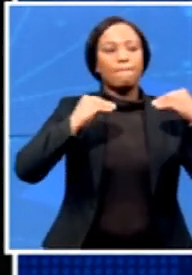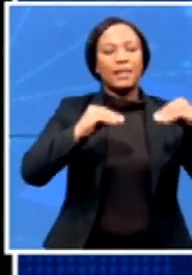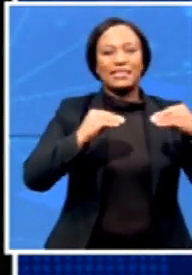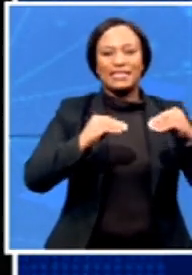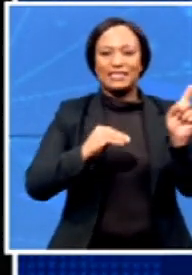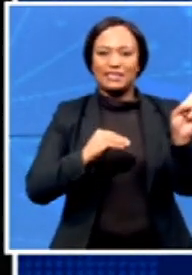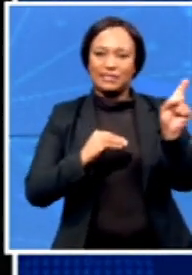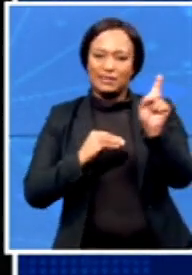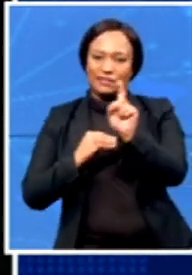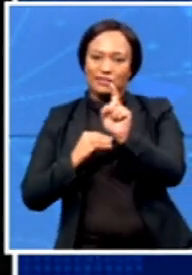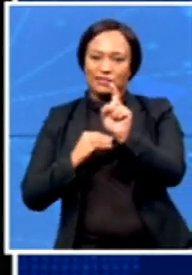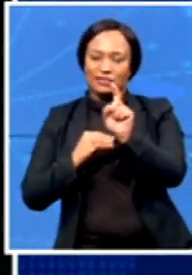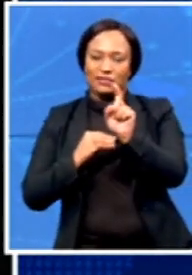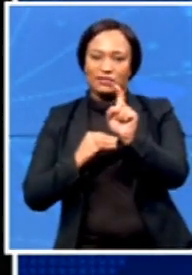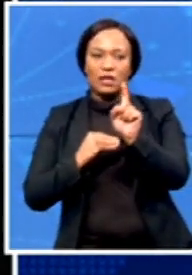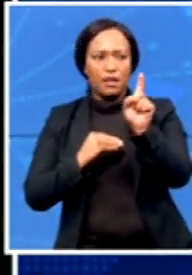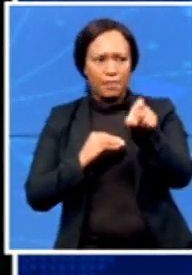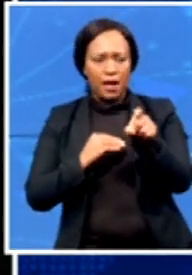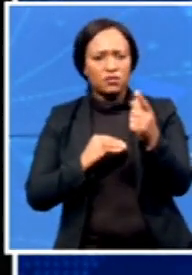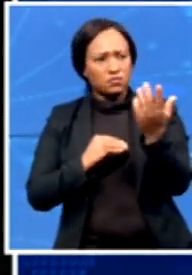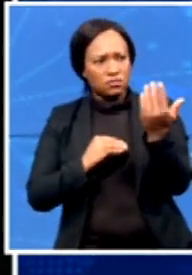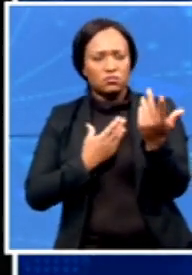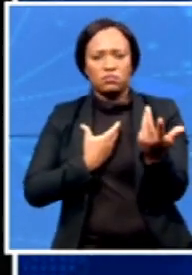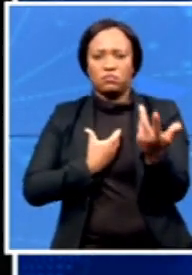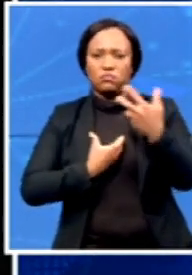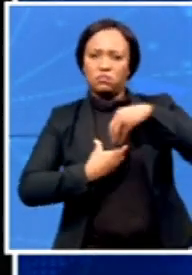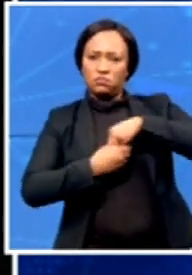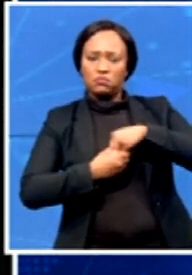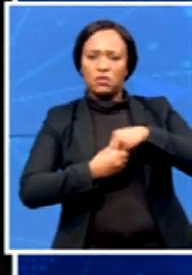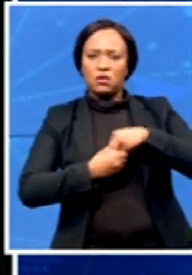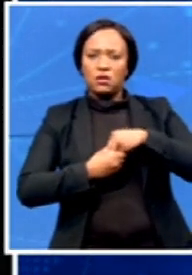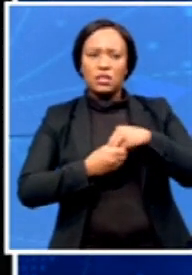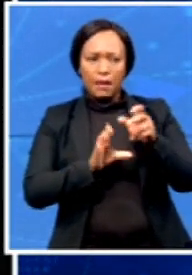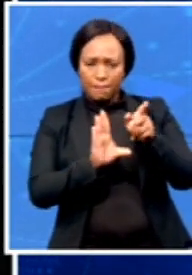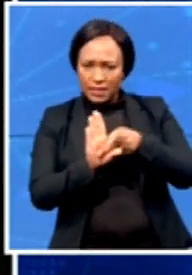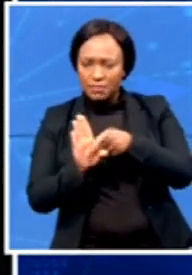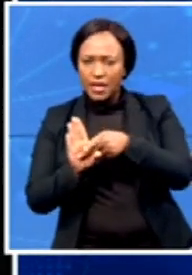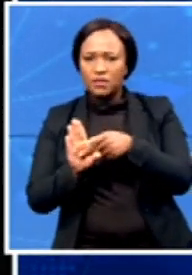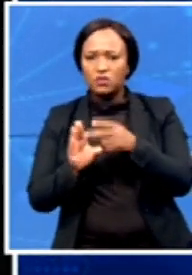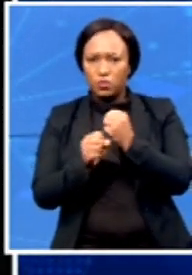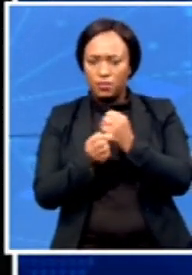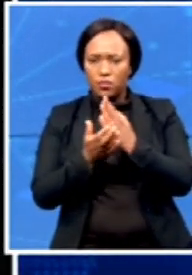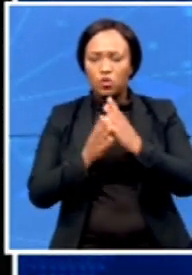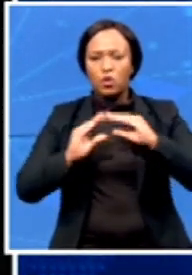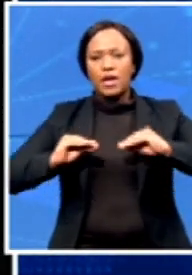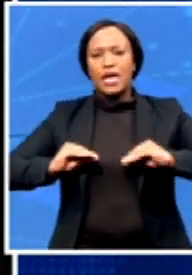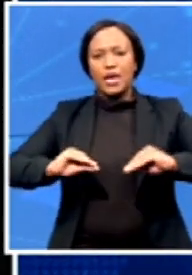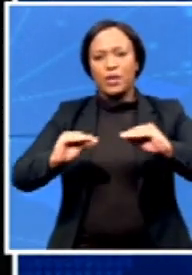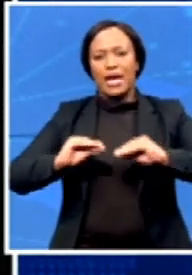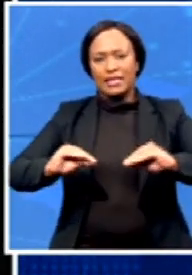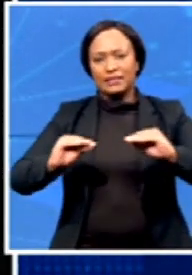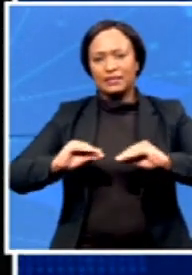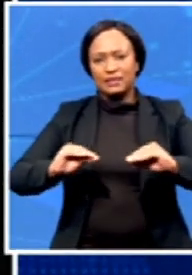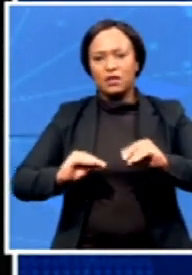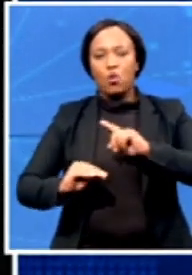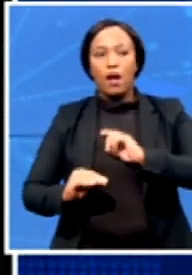part in educating the type of labor that they will need in their businesses. So it's an